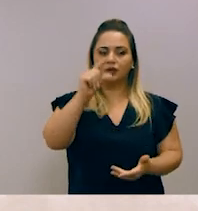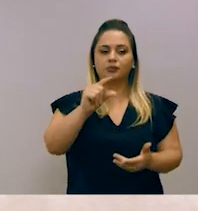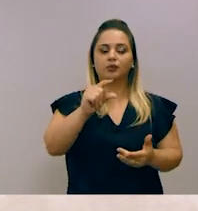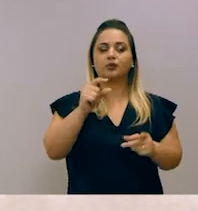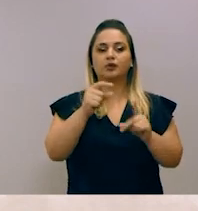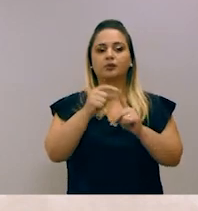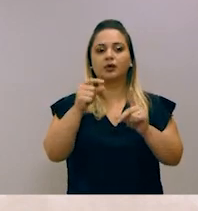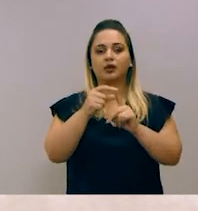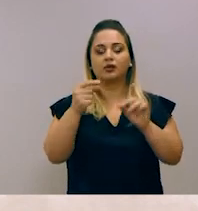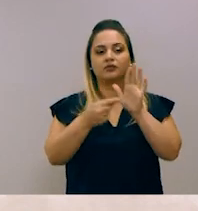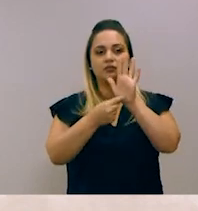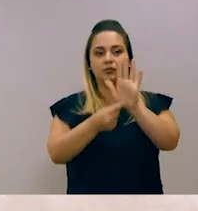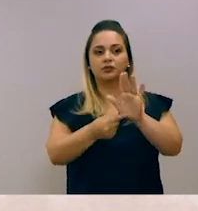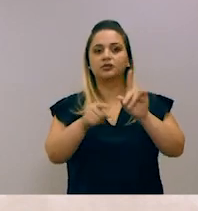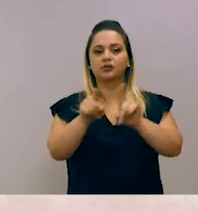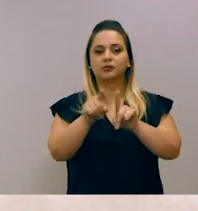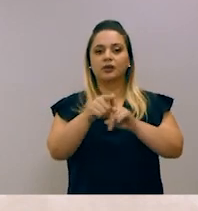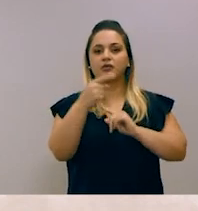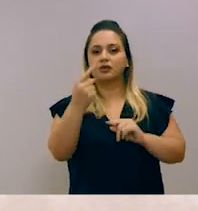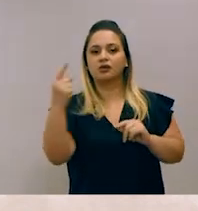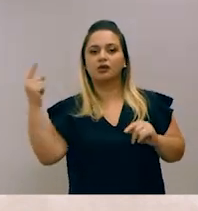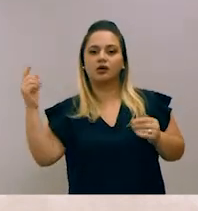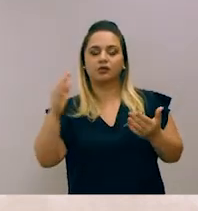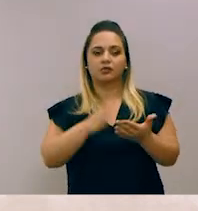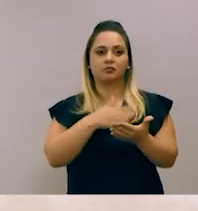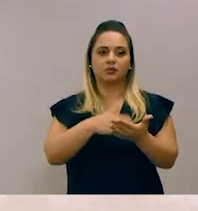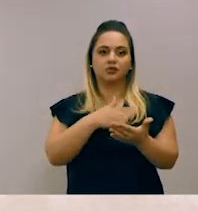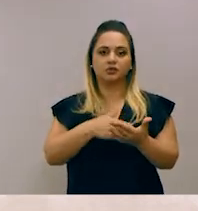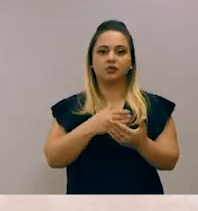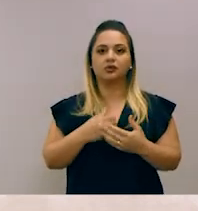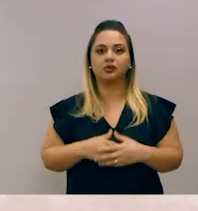and many words, many valid words per page.